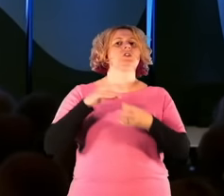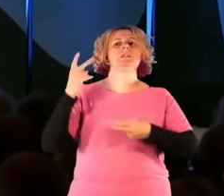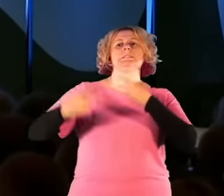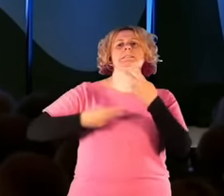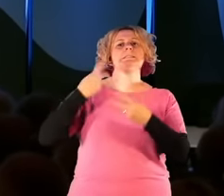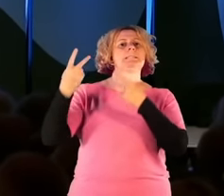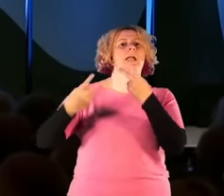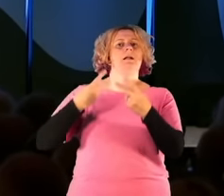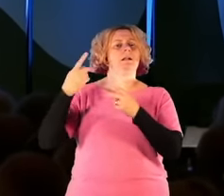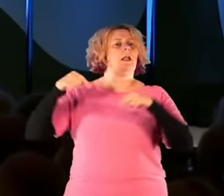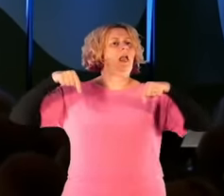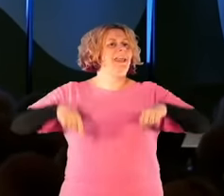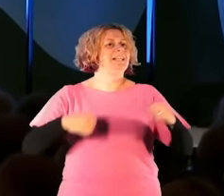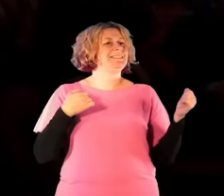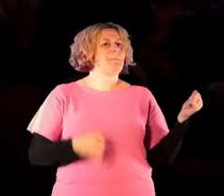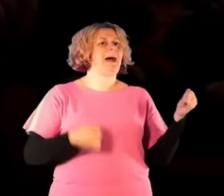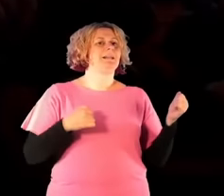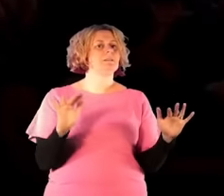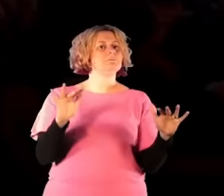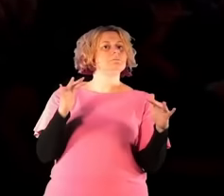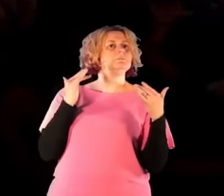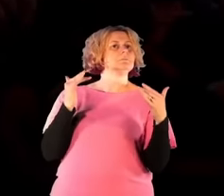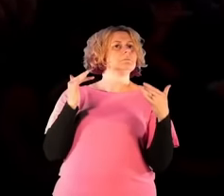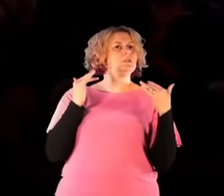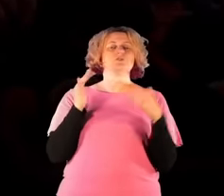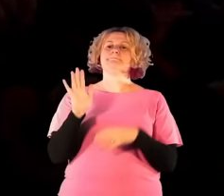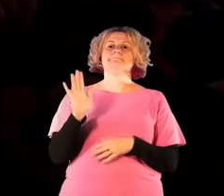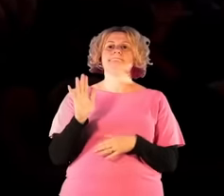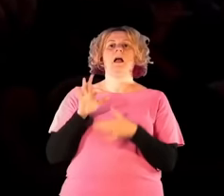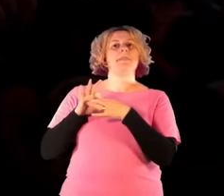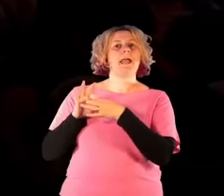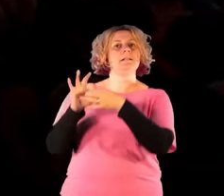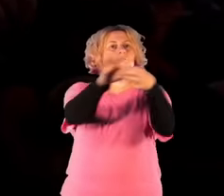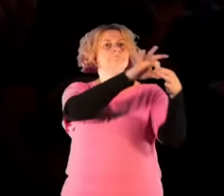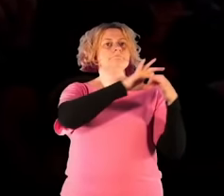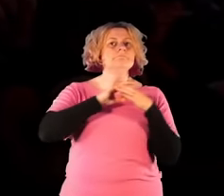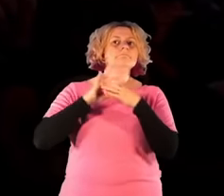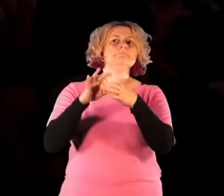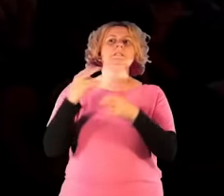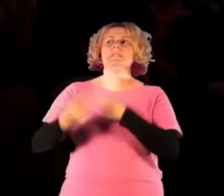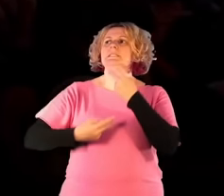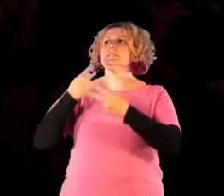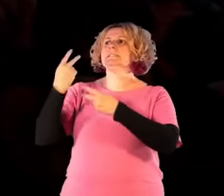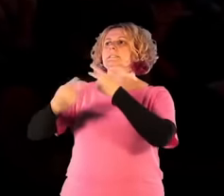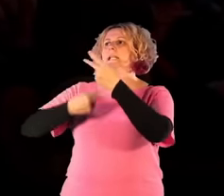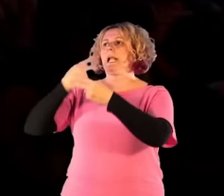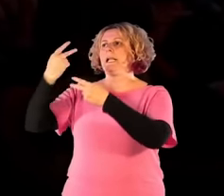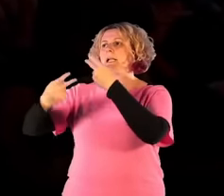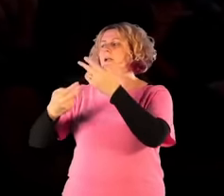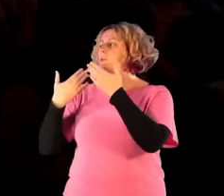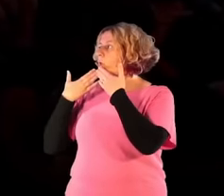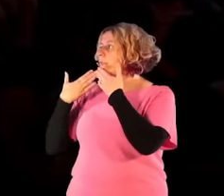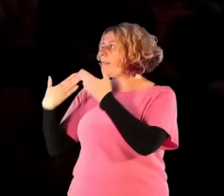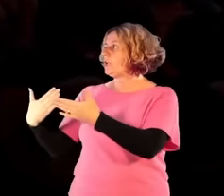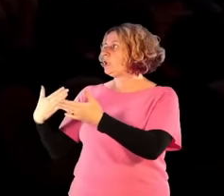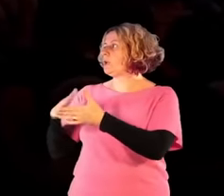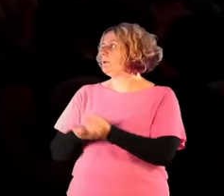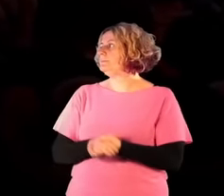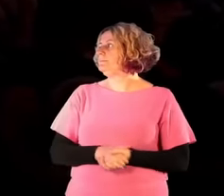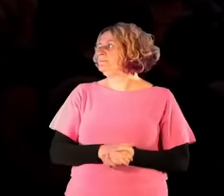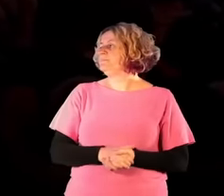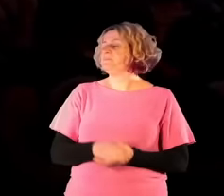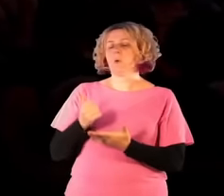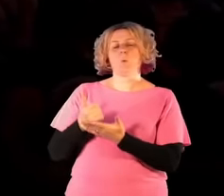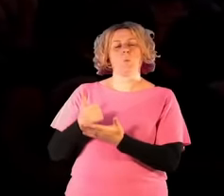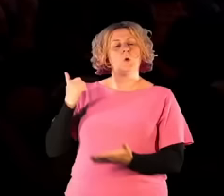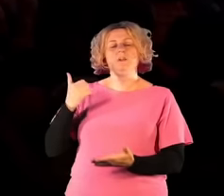to themselves, that they lead with joy. They lead God's people, and I really notice that, and I hope we all do. So thank you so much, Emu. It's